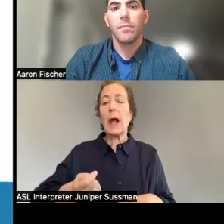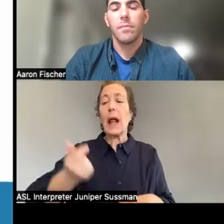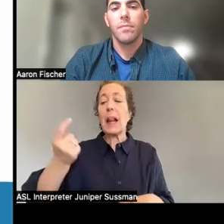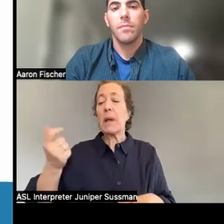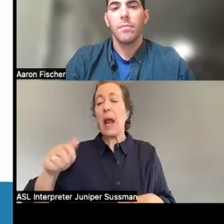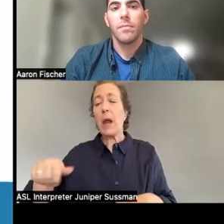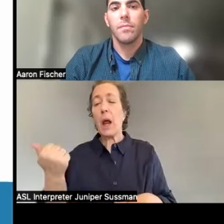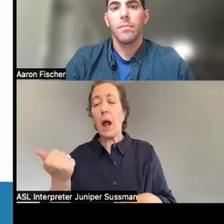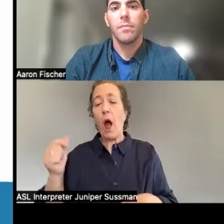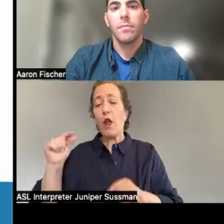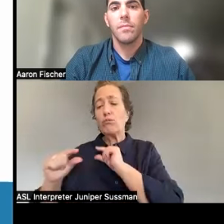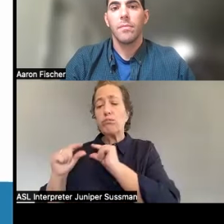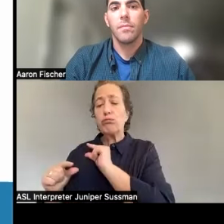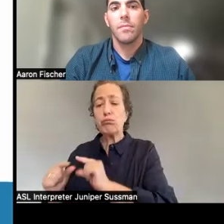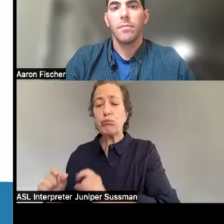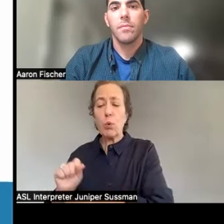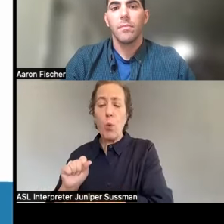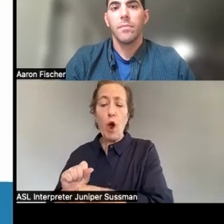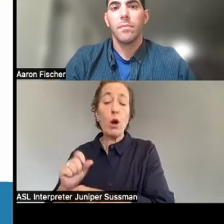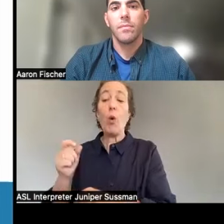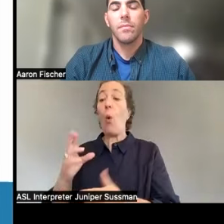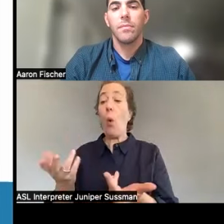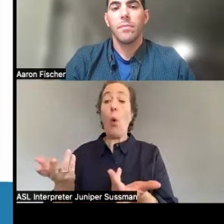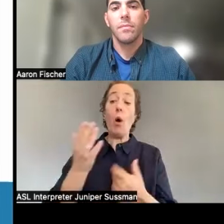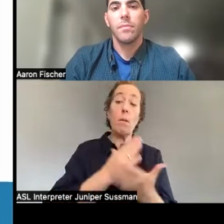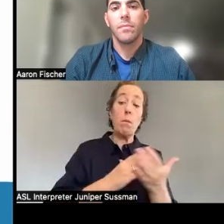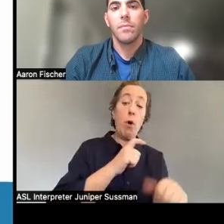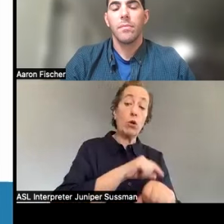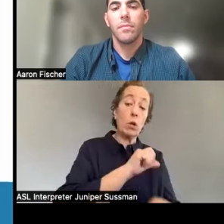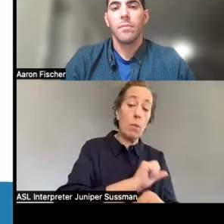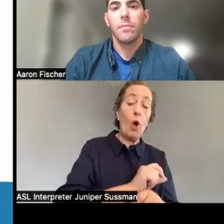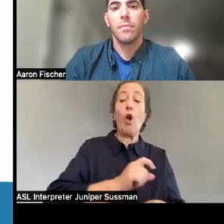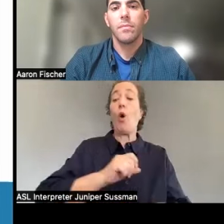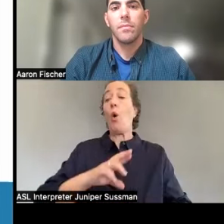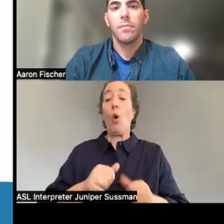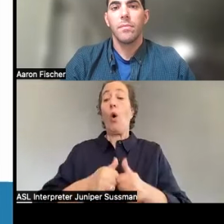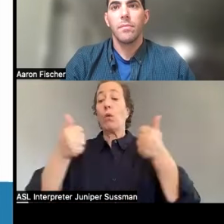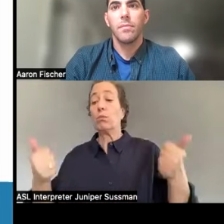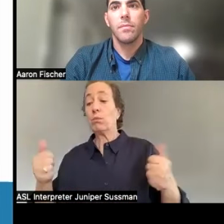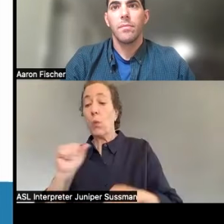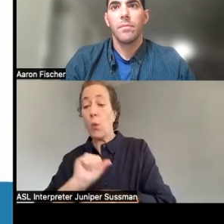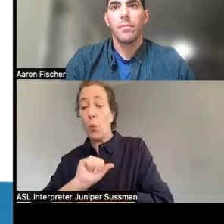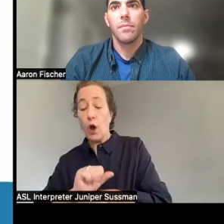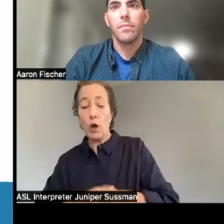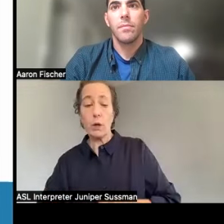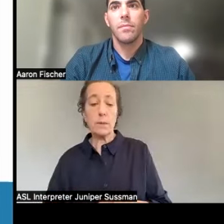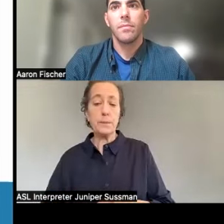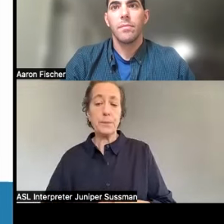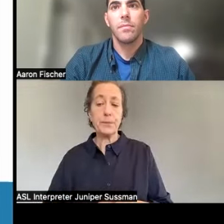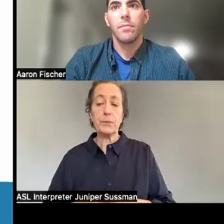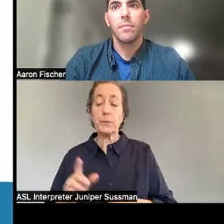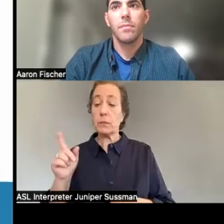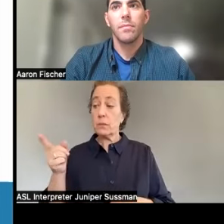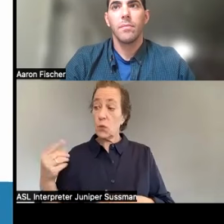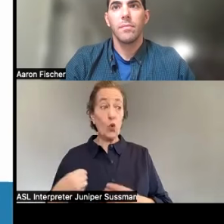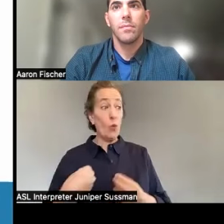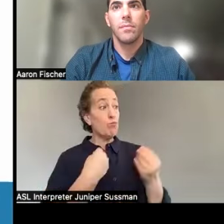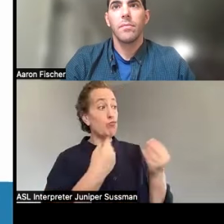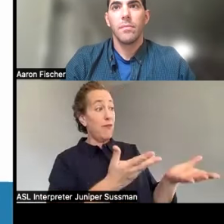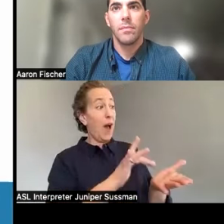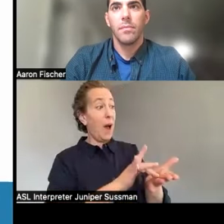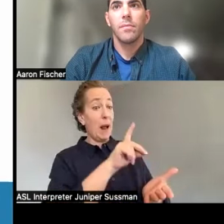duties, part-time work, or telecommuting. Don't provide records for a patient unless they have requested